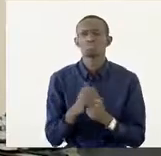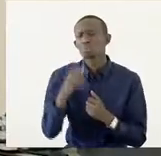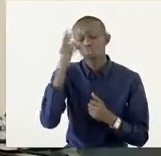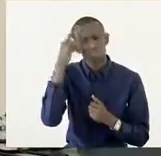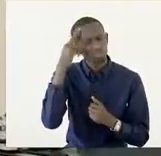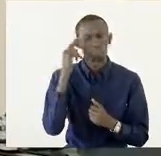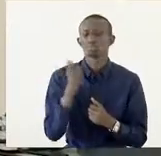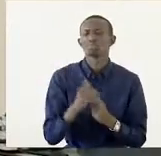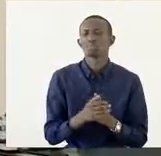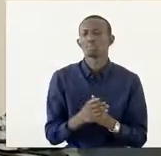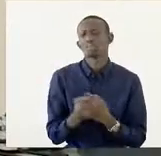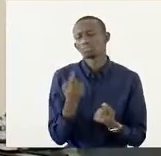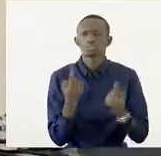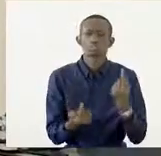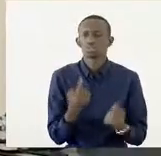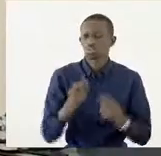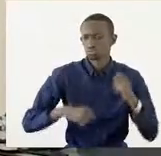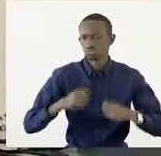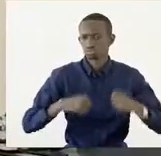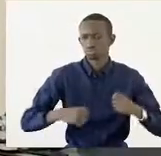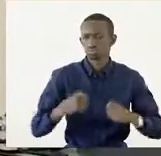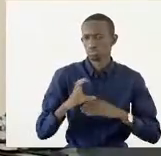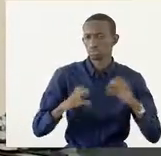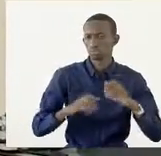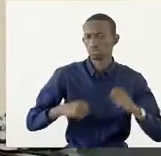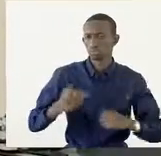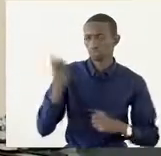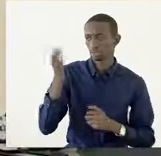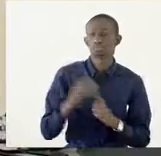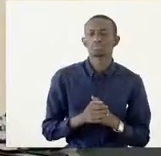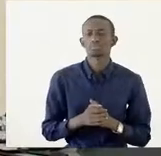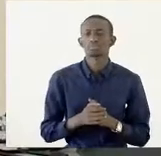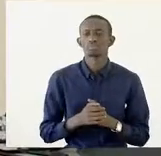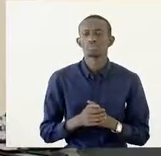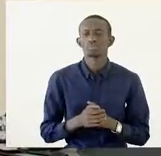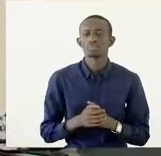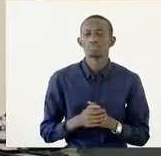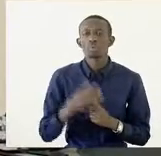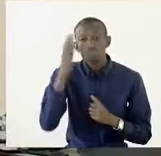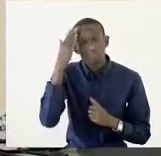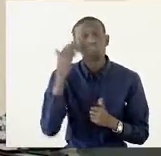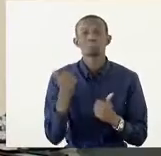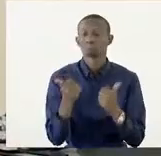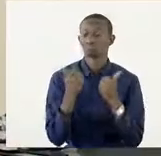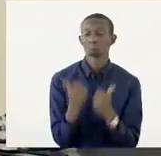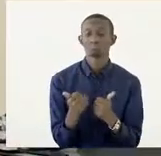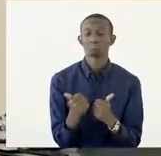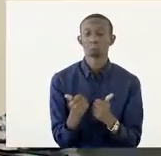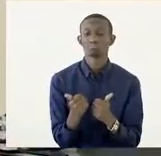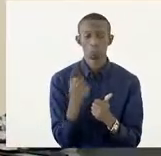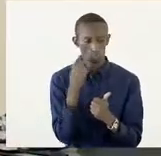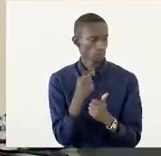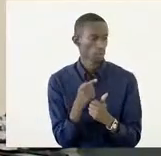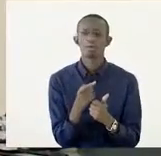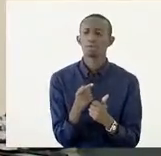remember some of these chemical reactions that we look at, and then be able to distinguish between